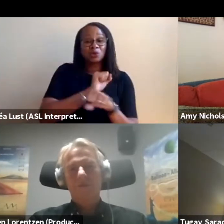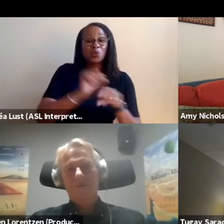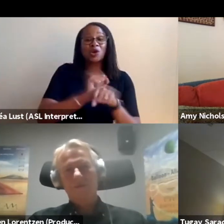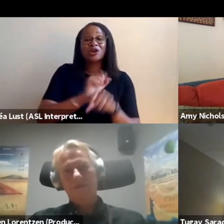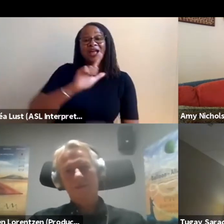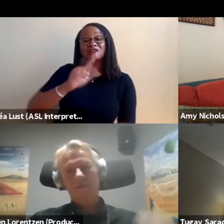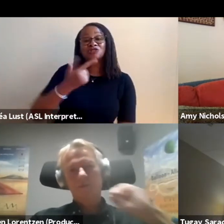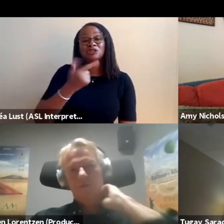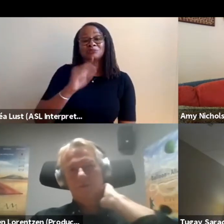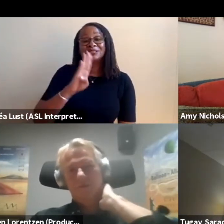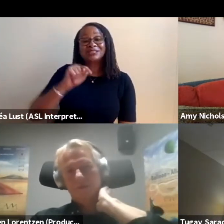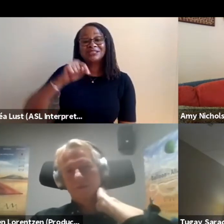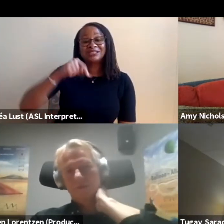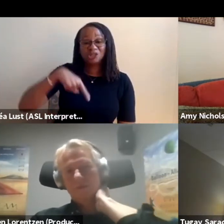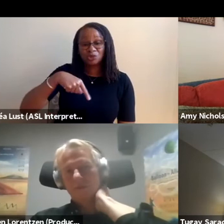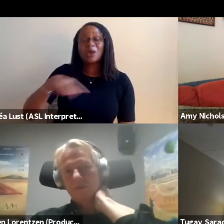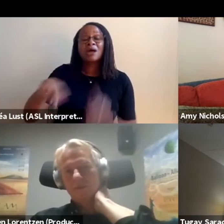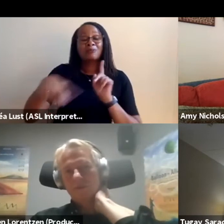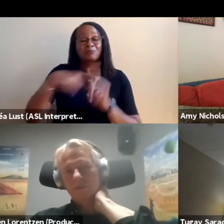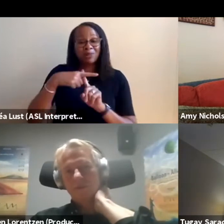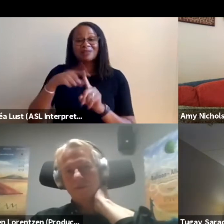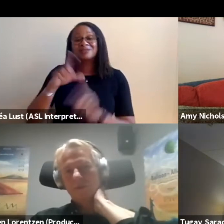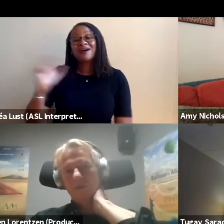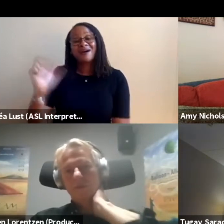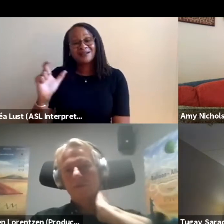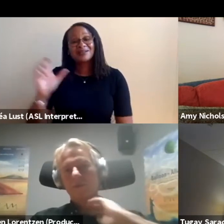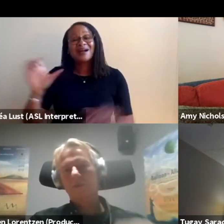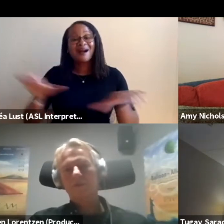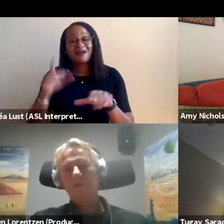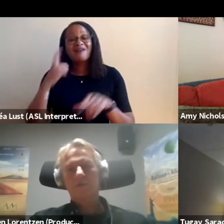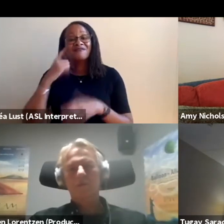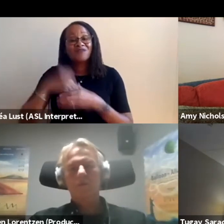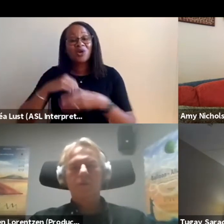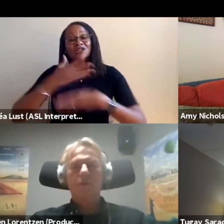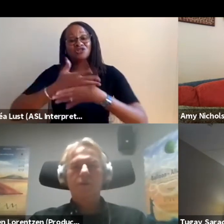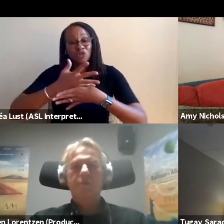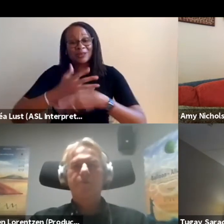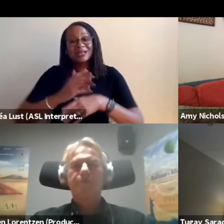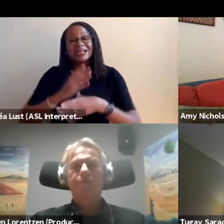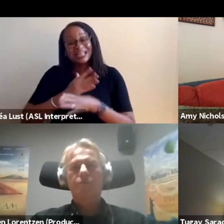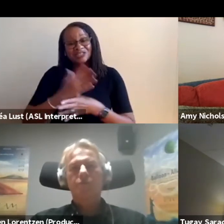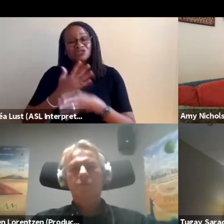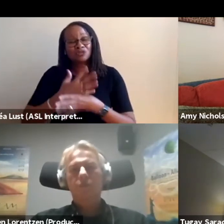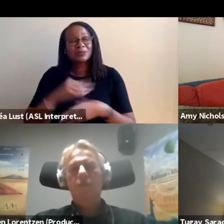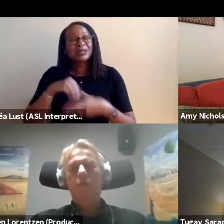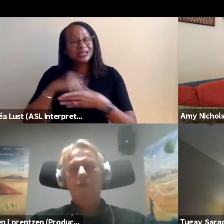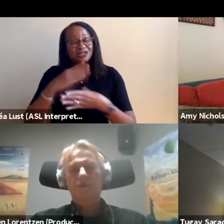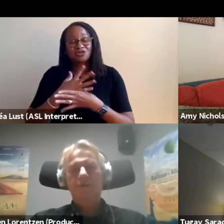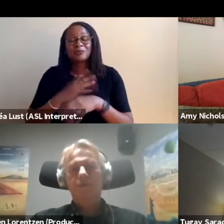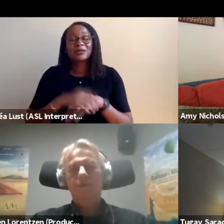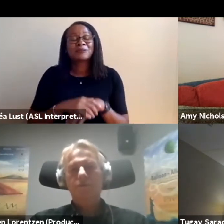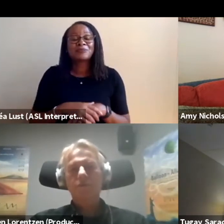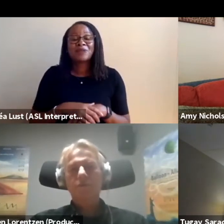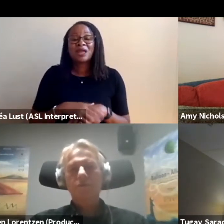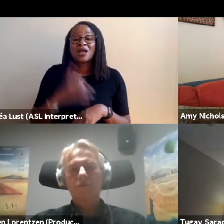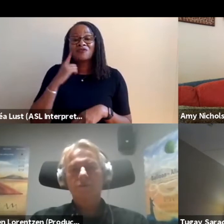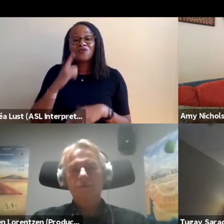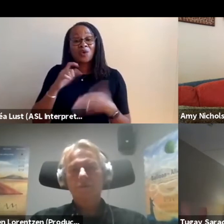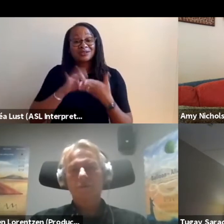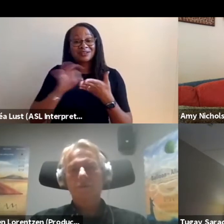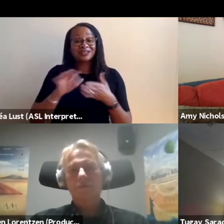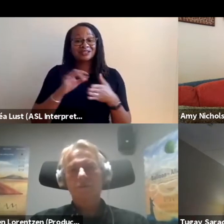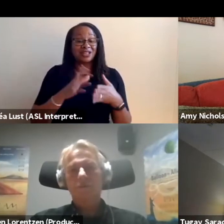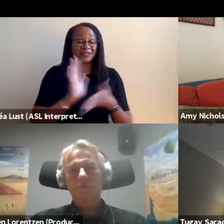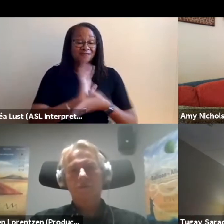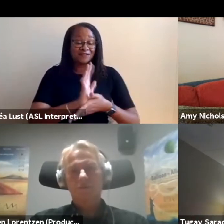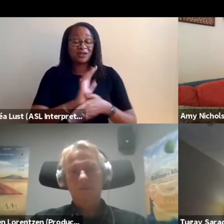in Islam in Germany. So yeah, and in order to counter these videos, we have to